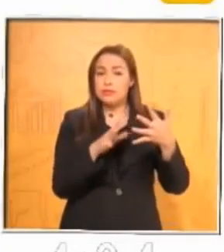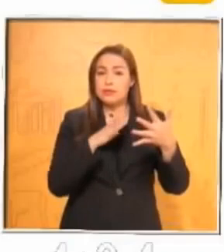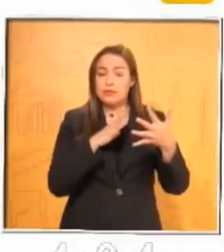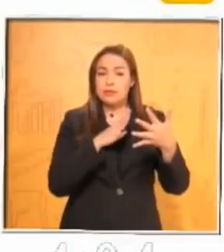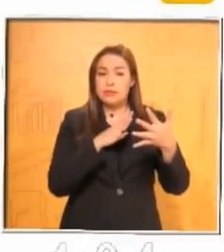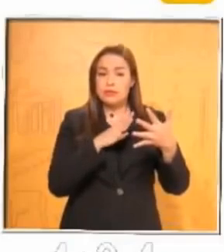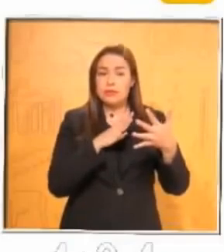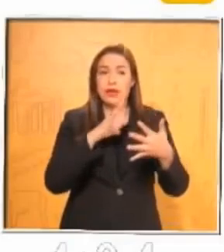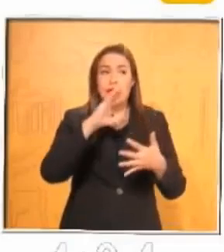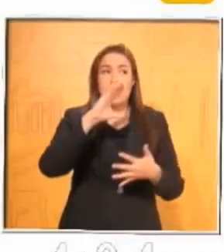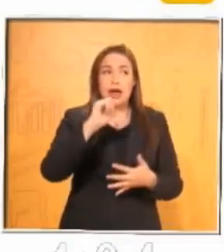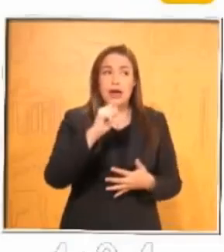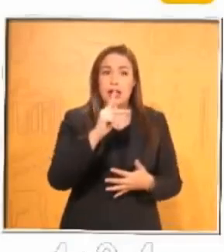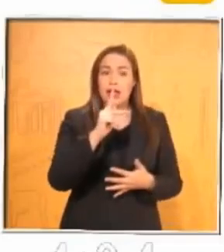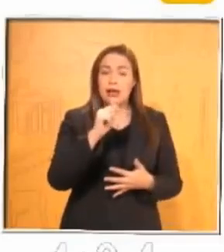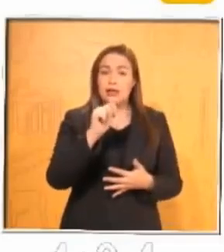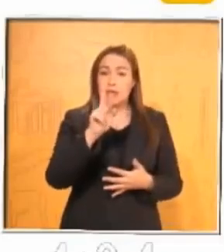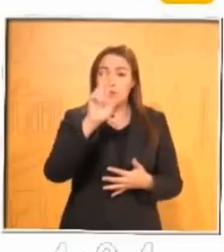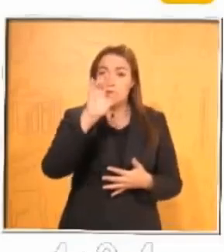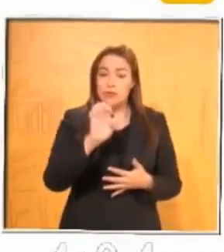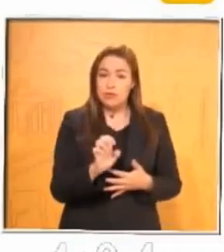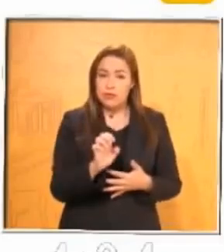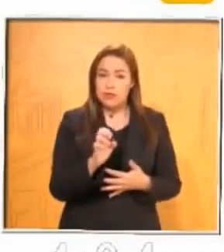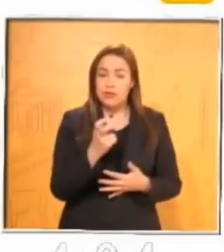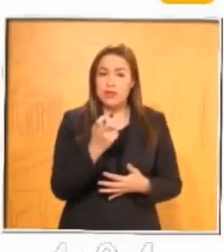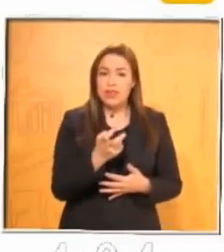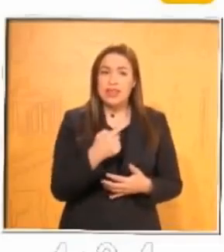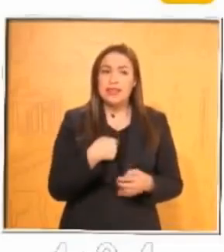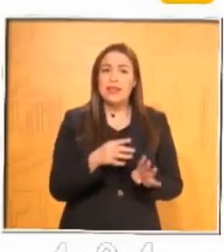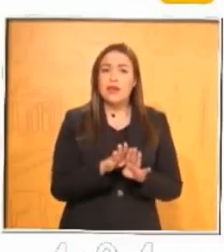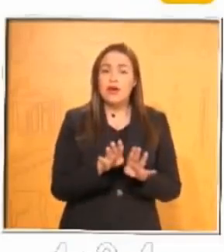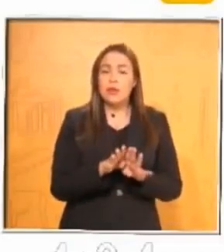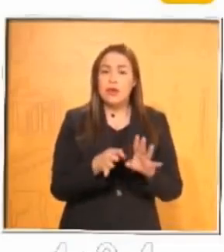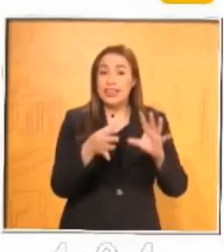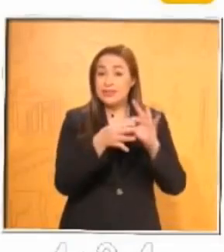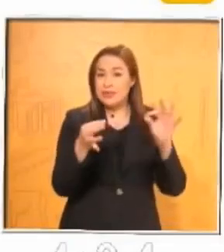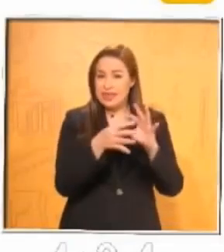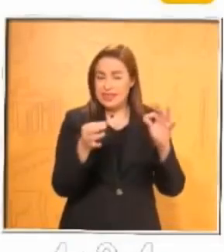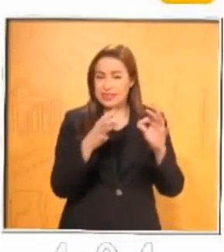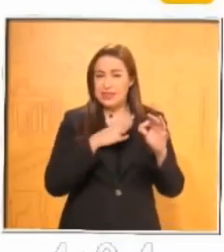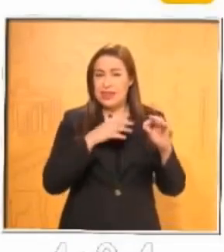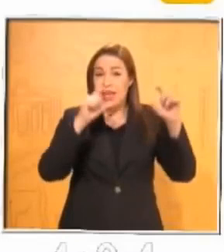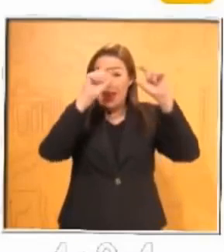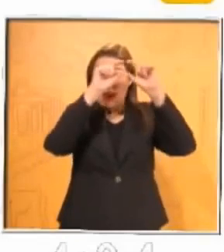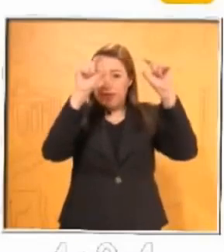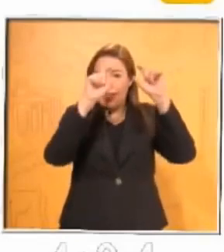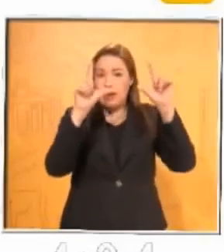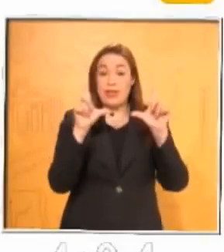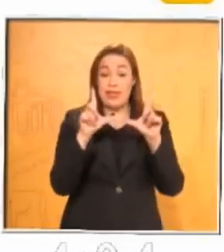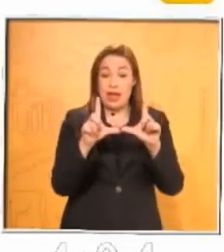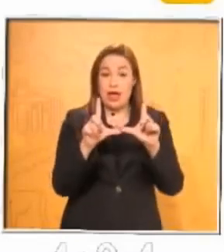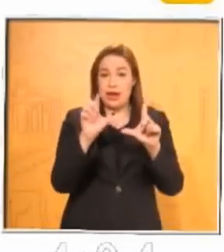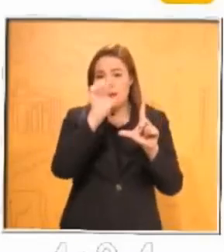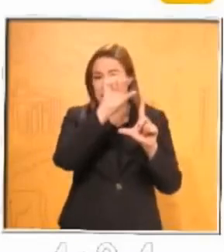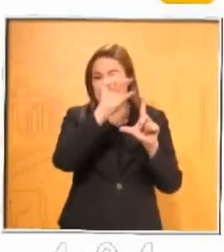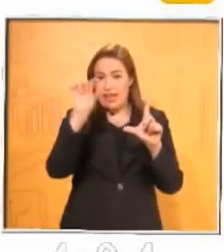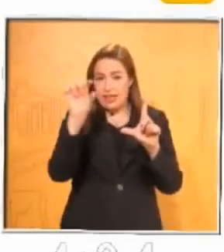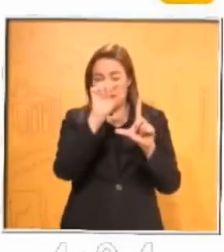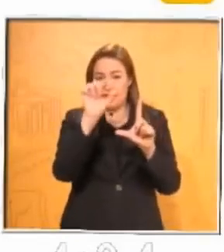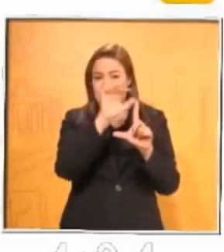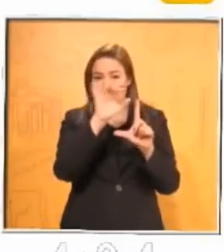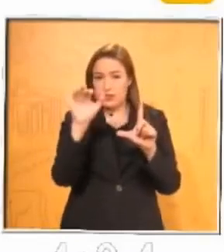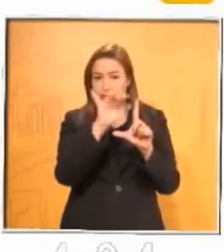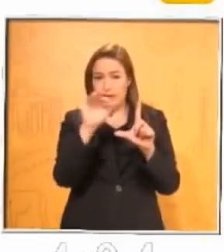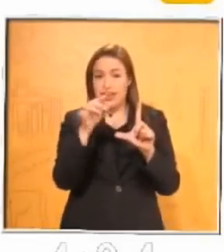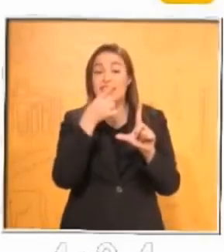The caption is also called description box because it tells the readers what's happening